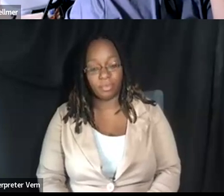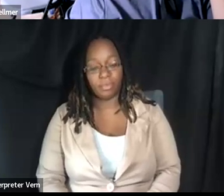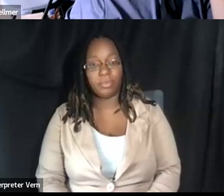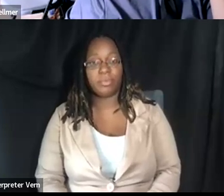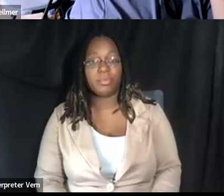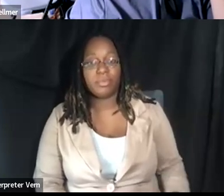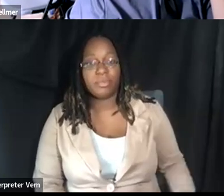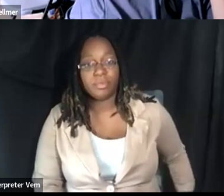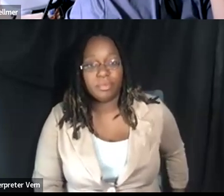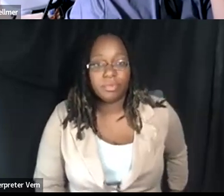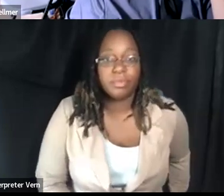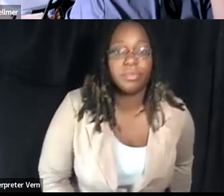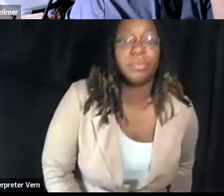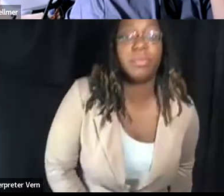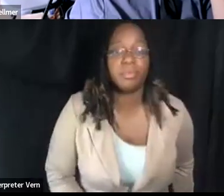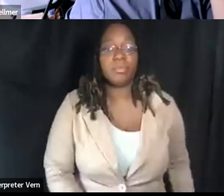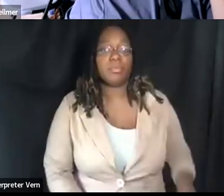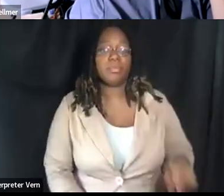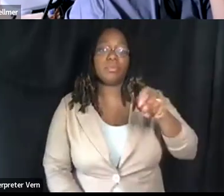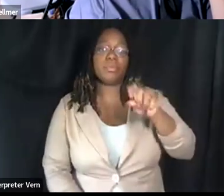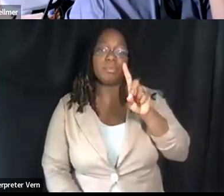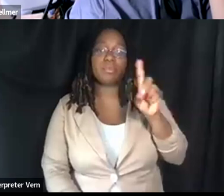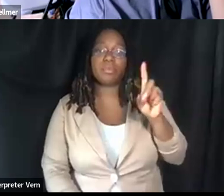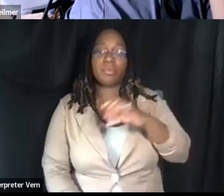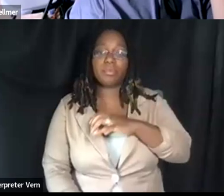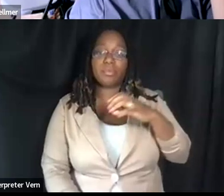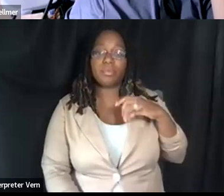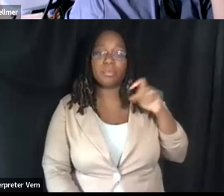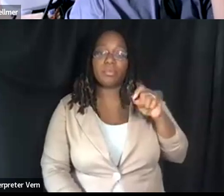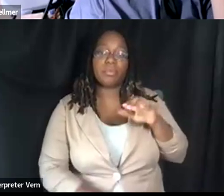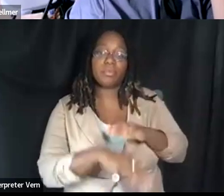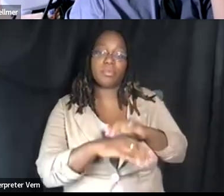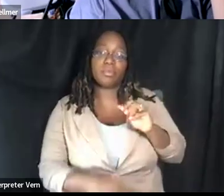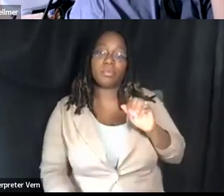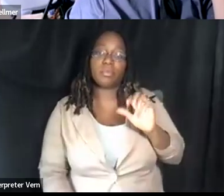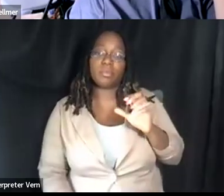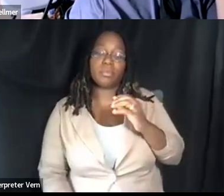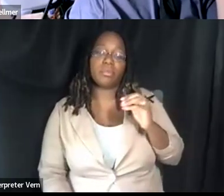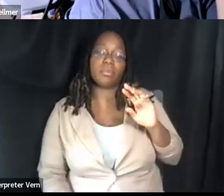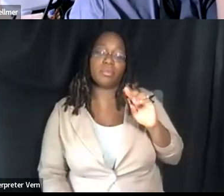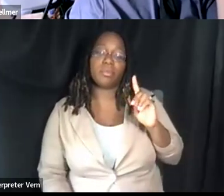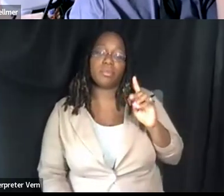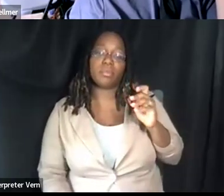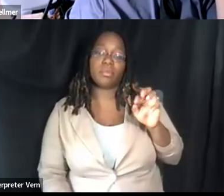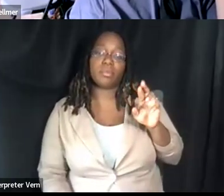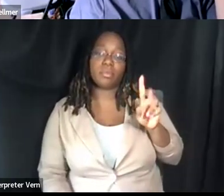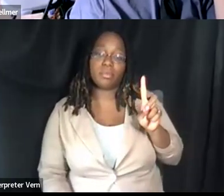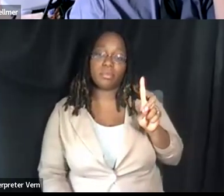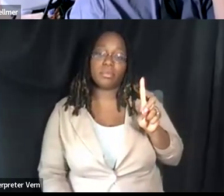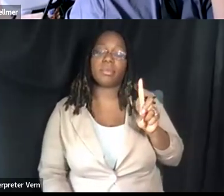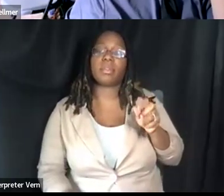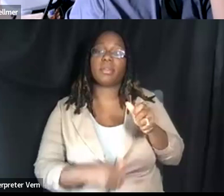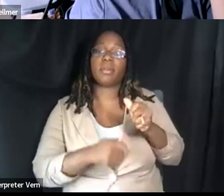And then should DD councils be on the MAC and Medicaid Beneficiary Advisory